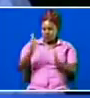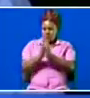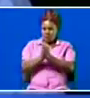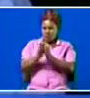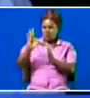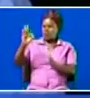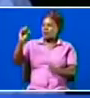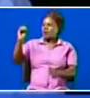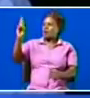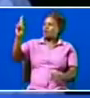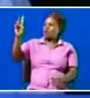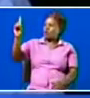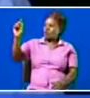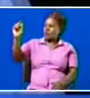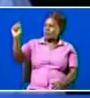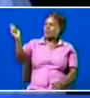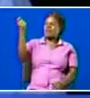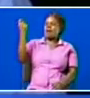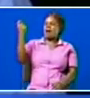and the Ford Kenya,